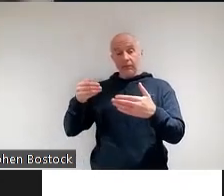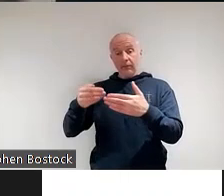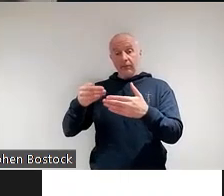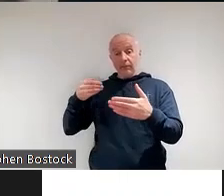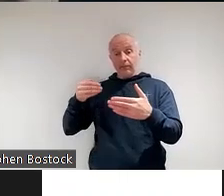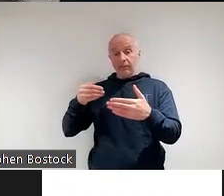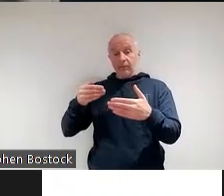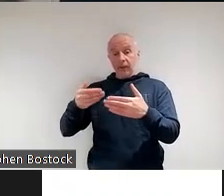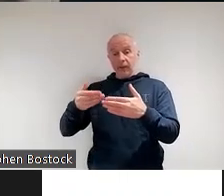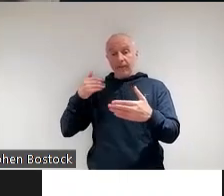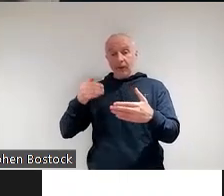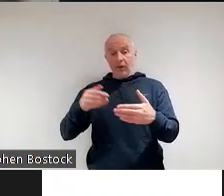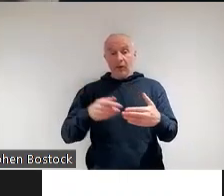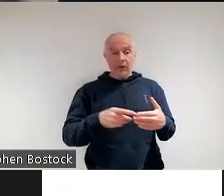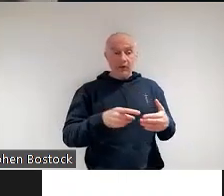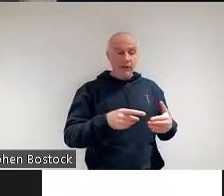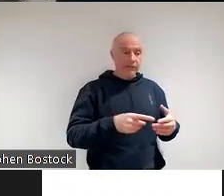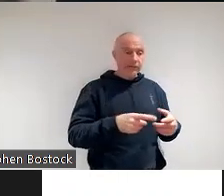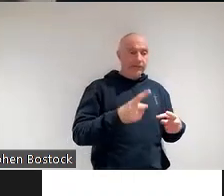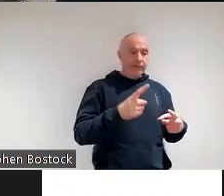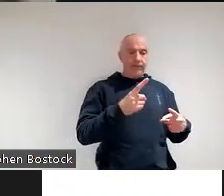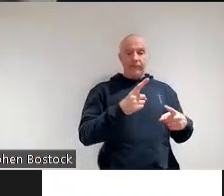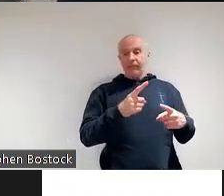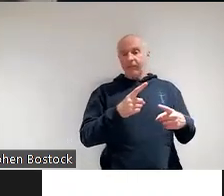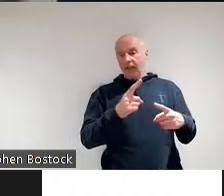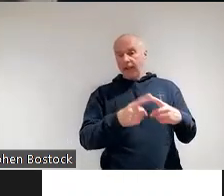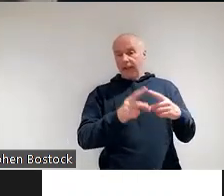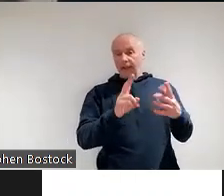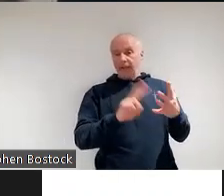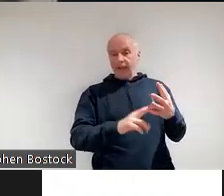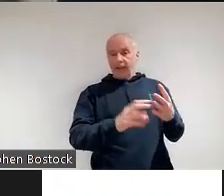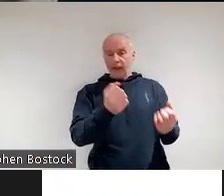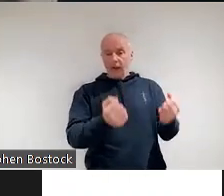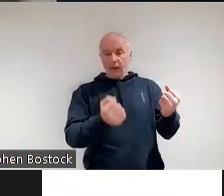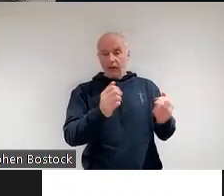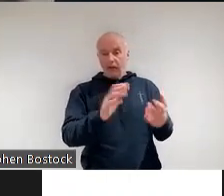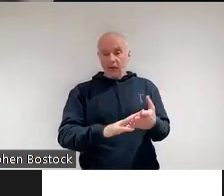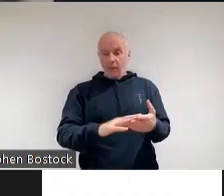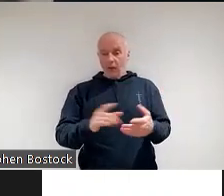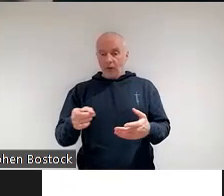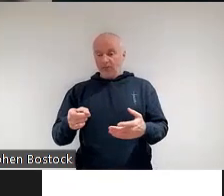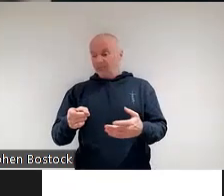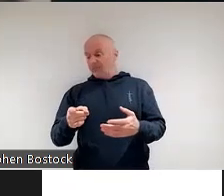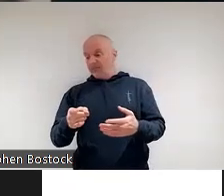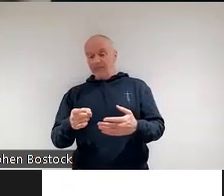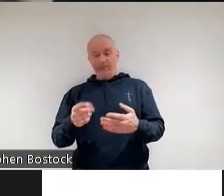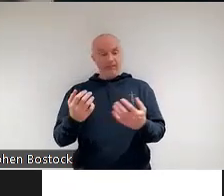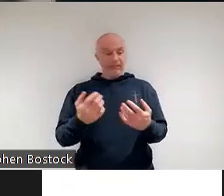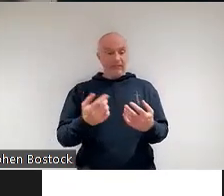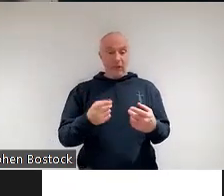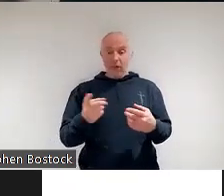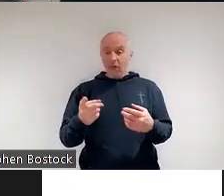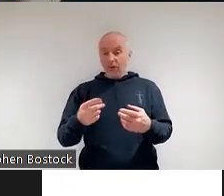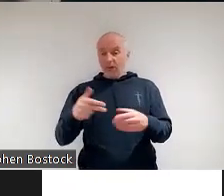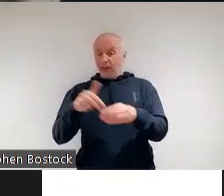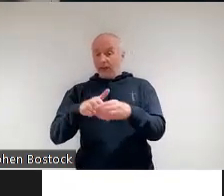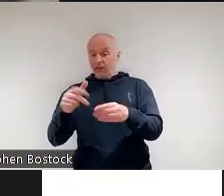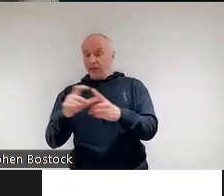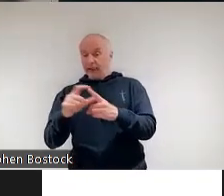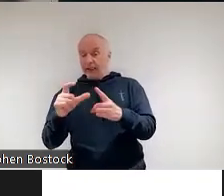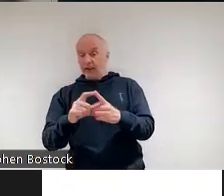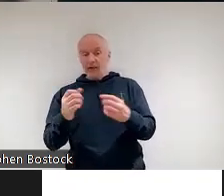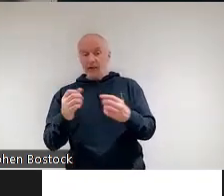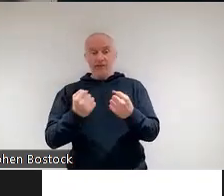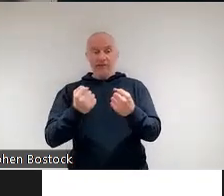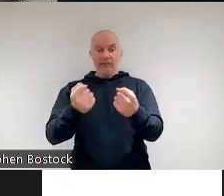ICE vehicles where you normally top up your fuels just at the petrol or diesel stations, for the EV charger, the